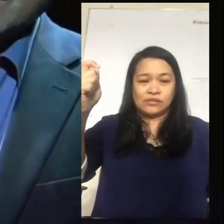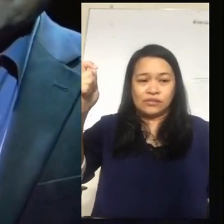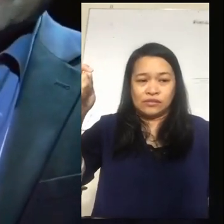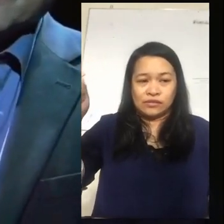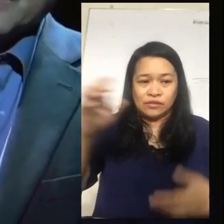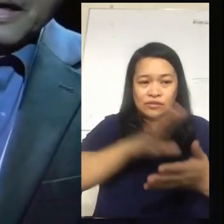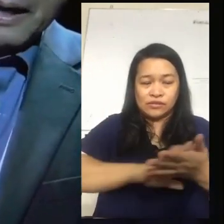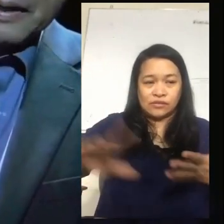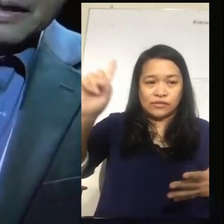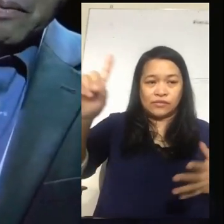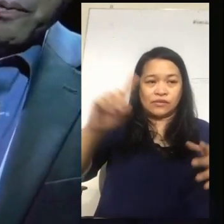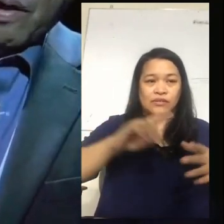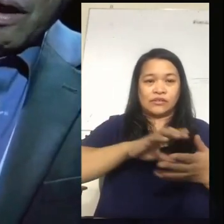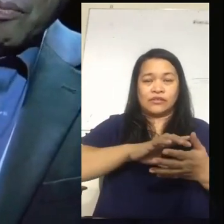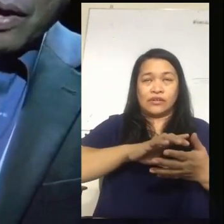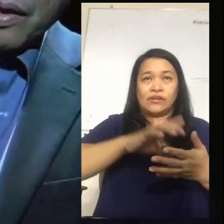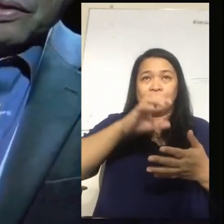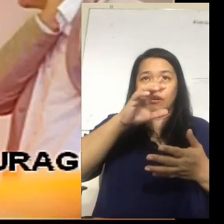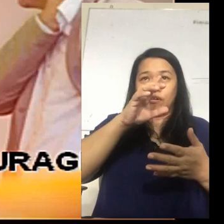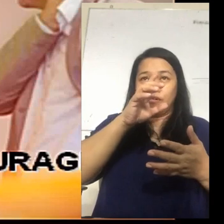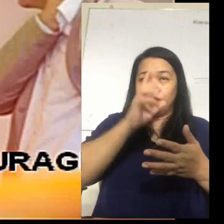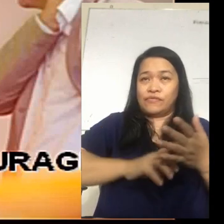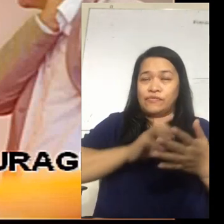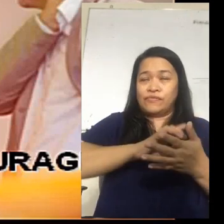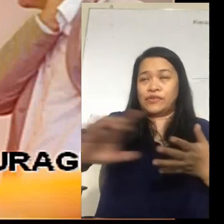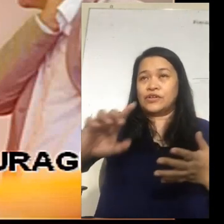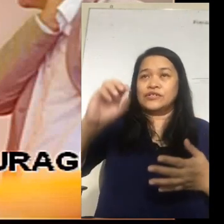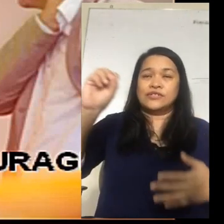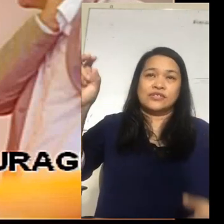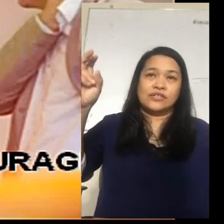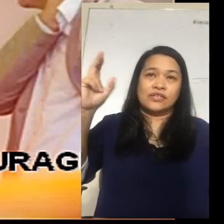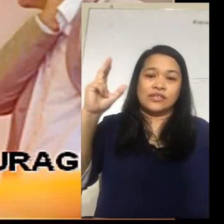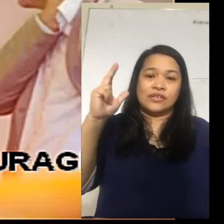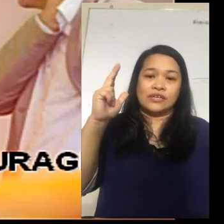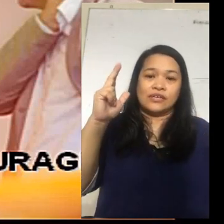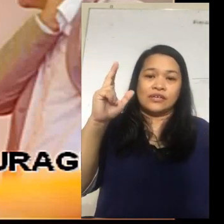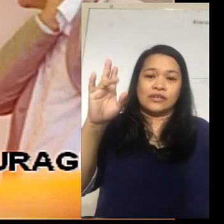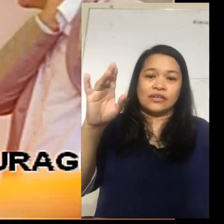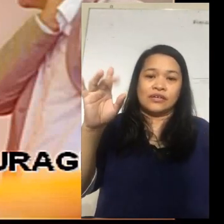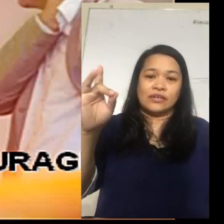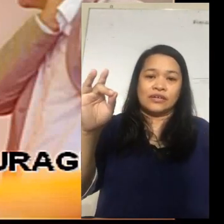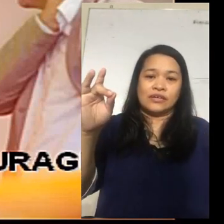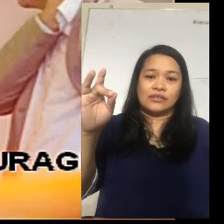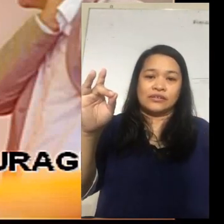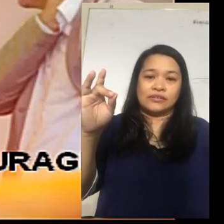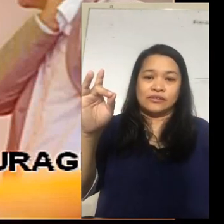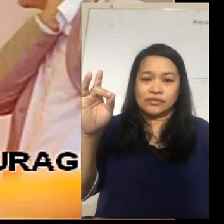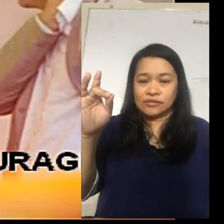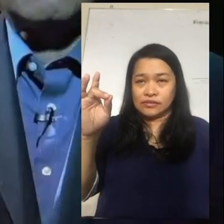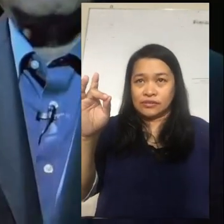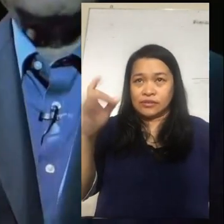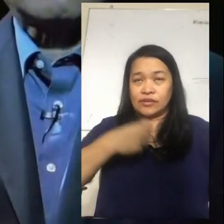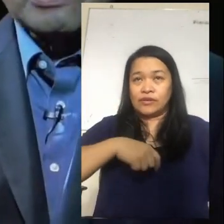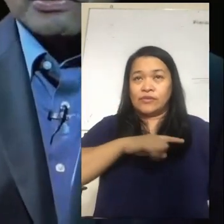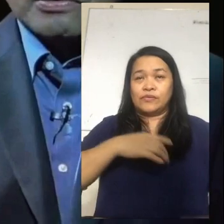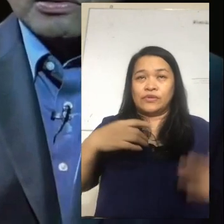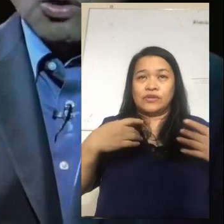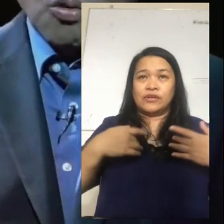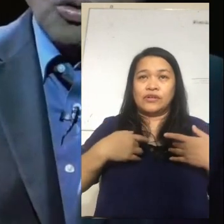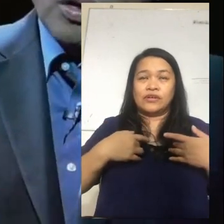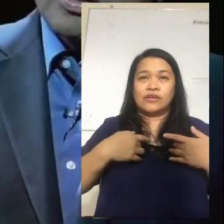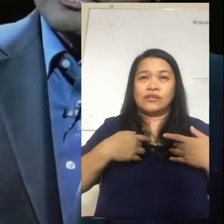dito na sabi po, our brethren have discouraged our hearts. They have discouraged our